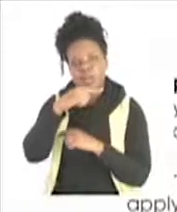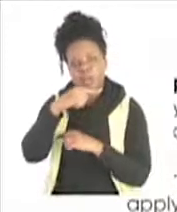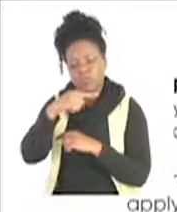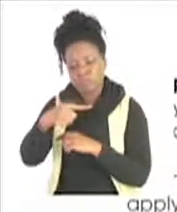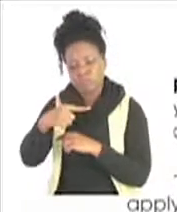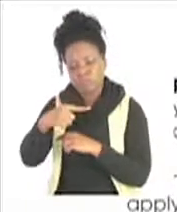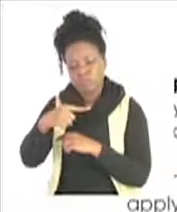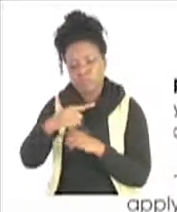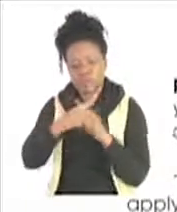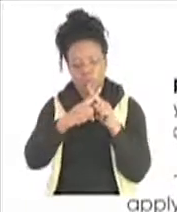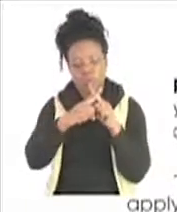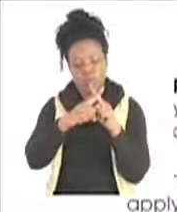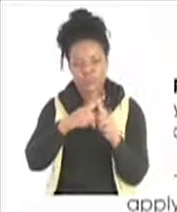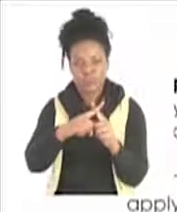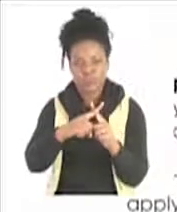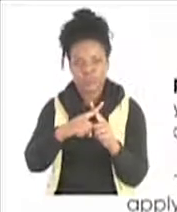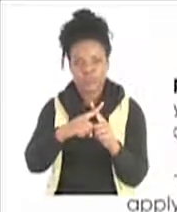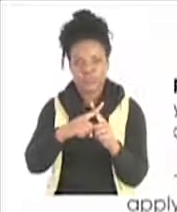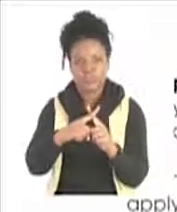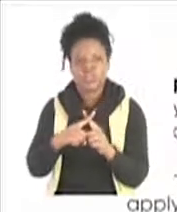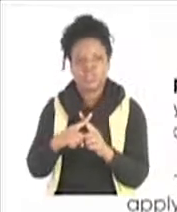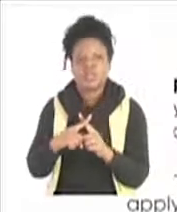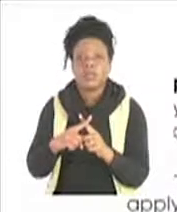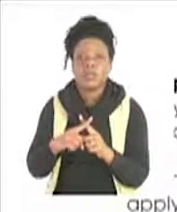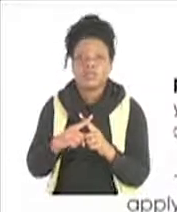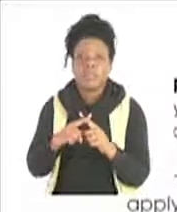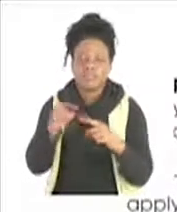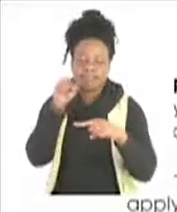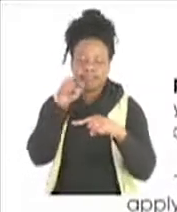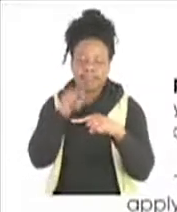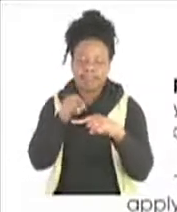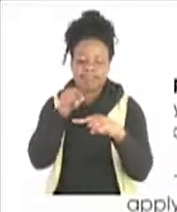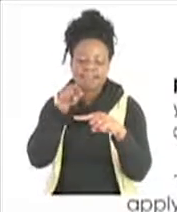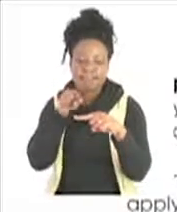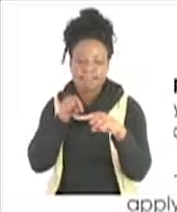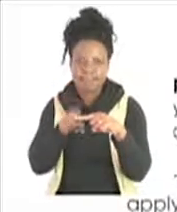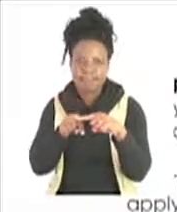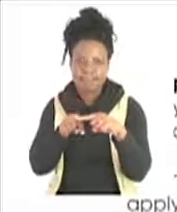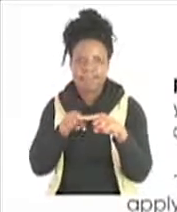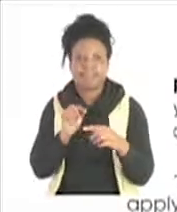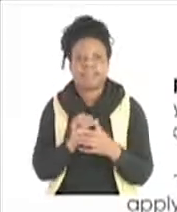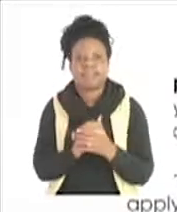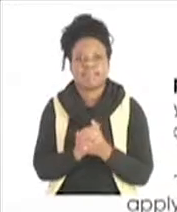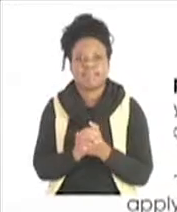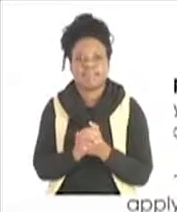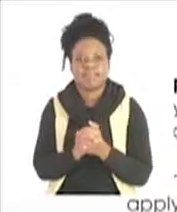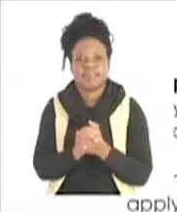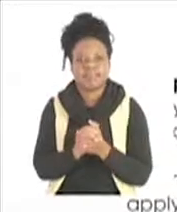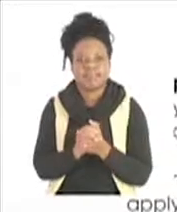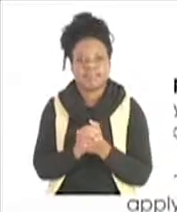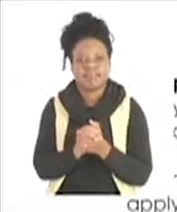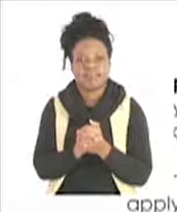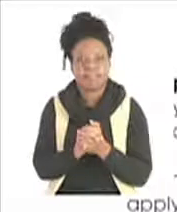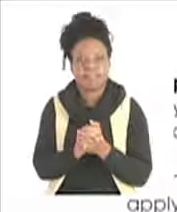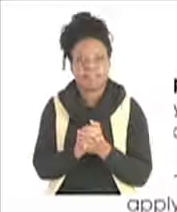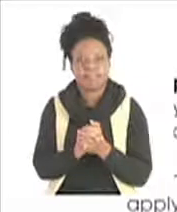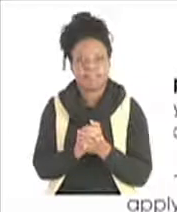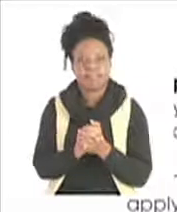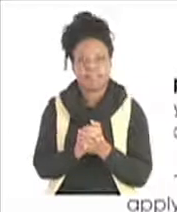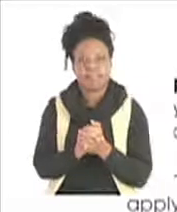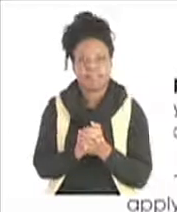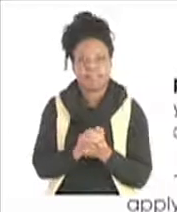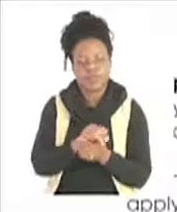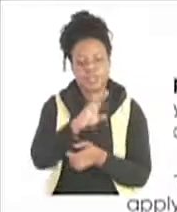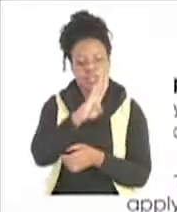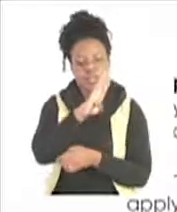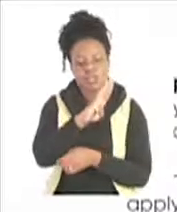calculations involving addition, subtraction, multiplication, and division.